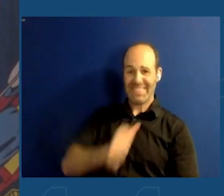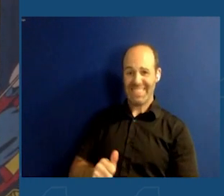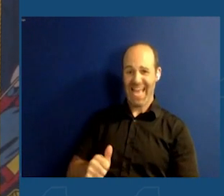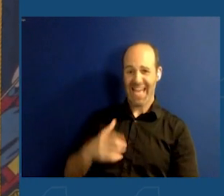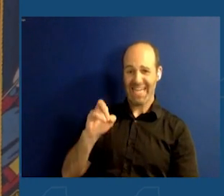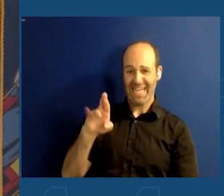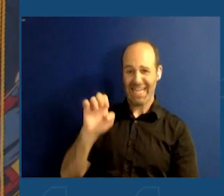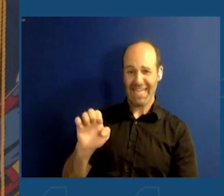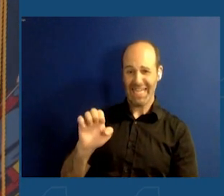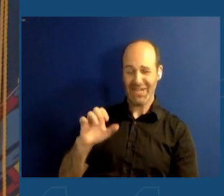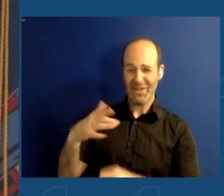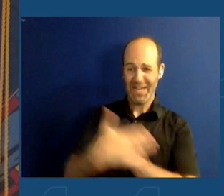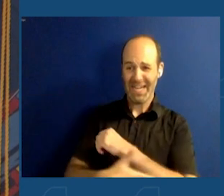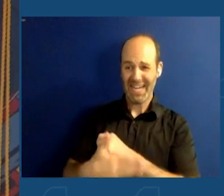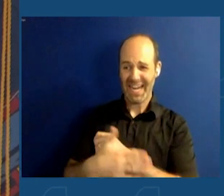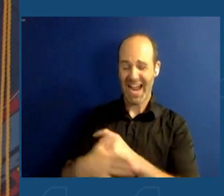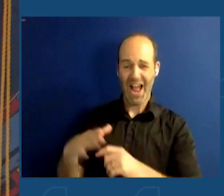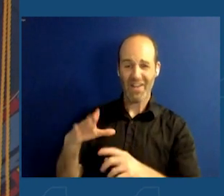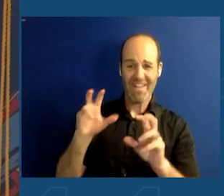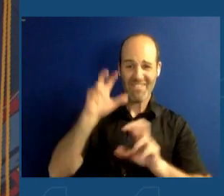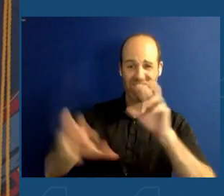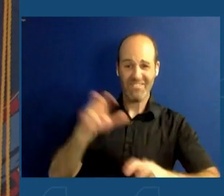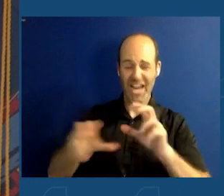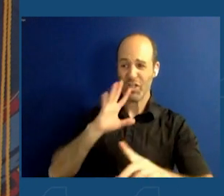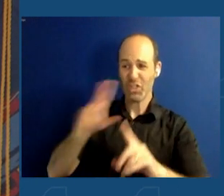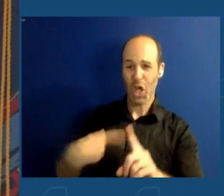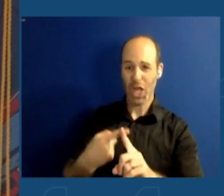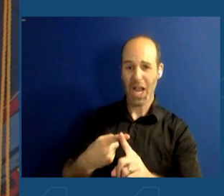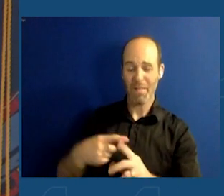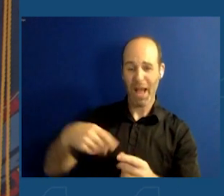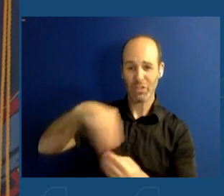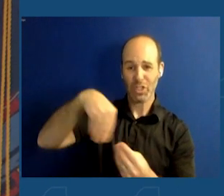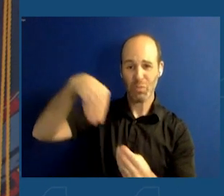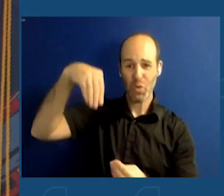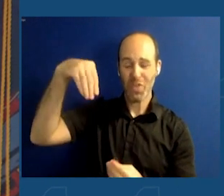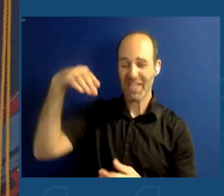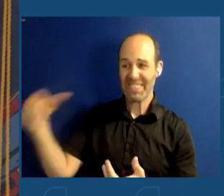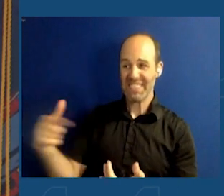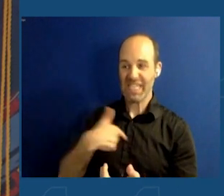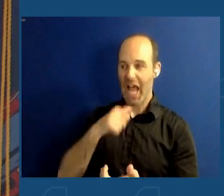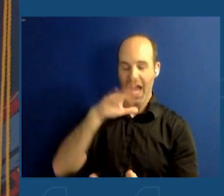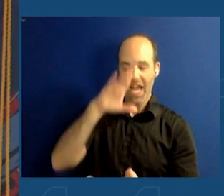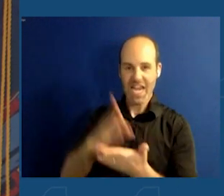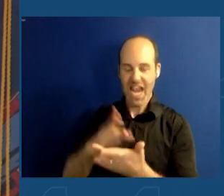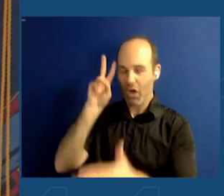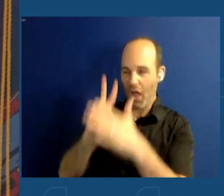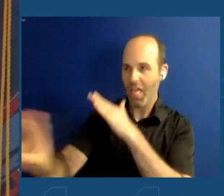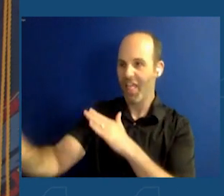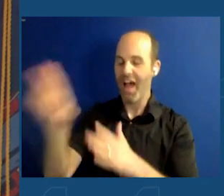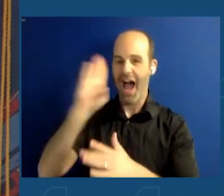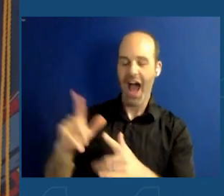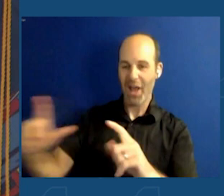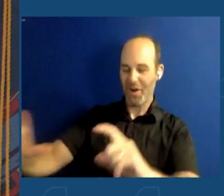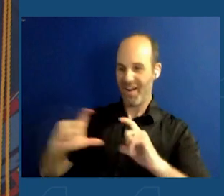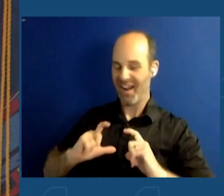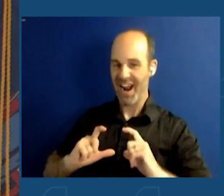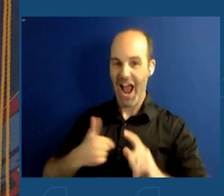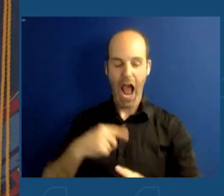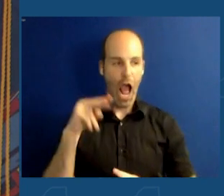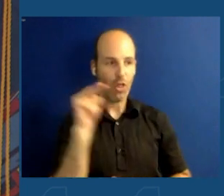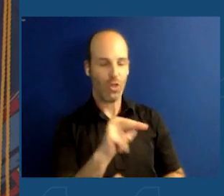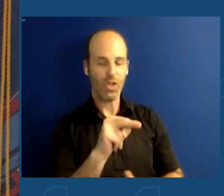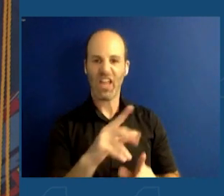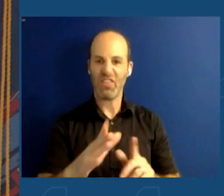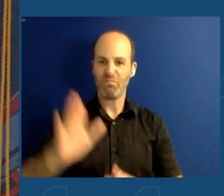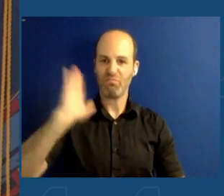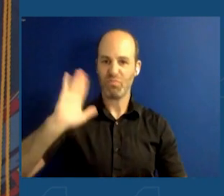banana orange frosted. But it is an honor, and I had a chance to look back through all the honorees through history, and this is a national award. And when